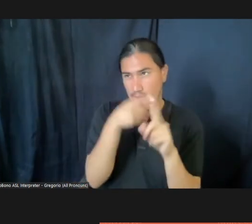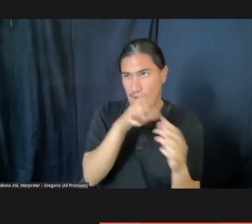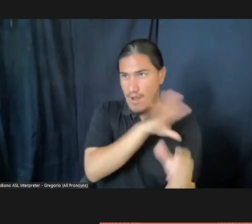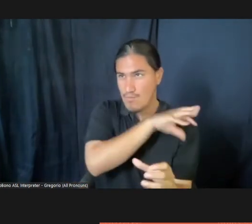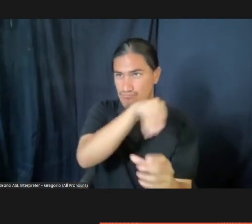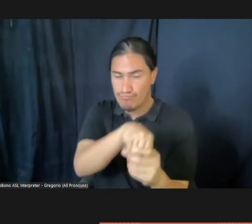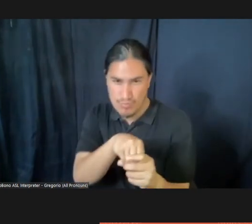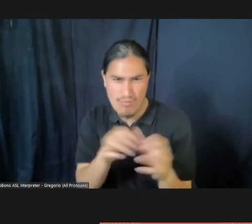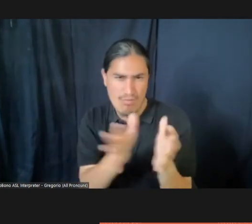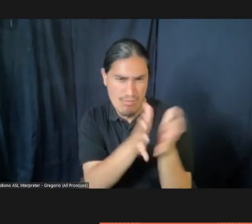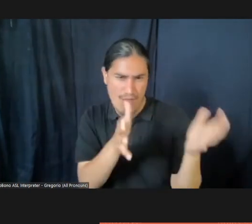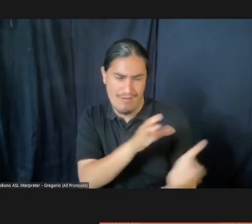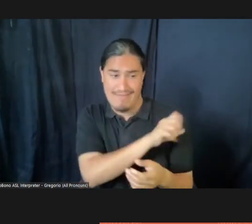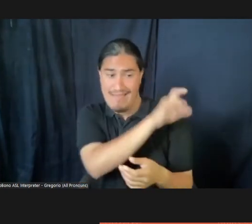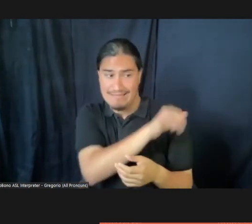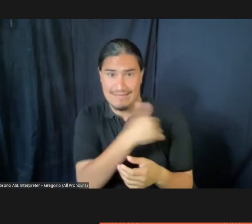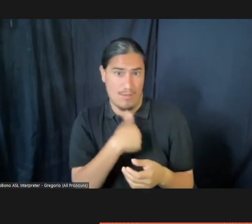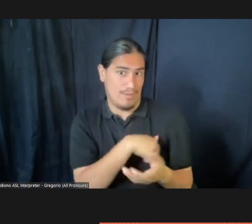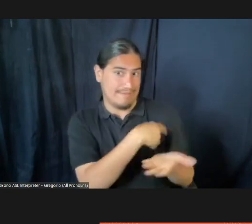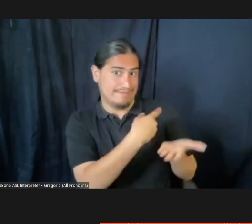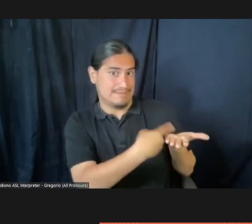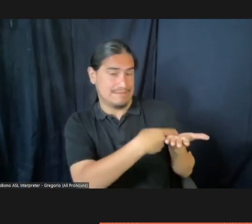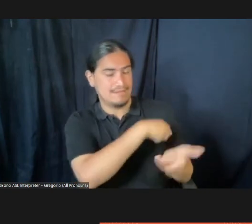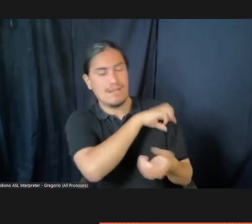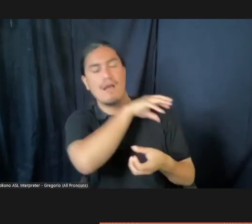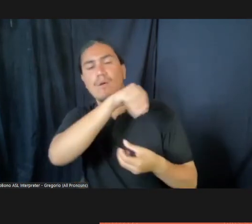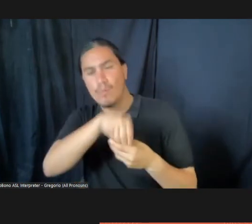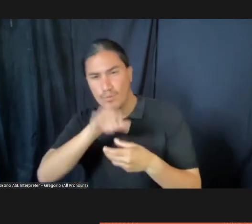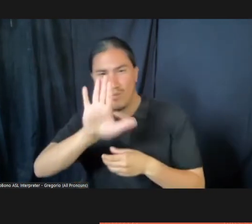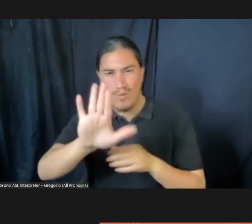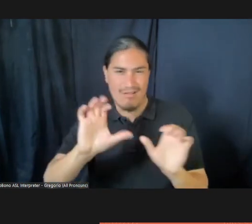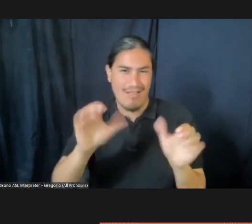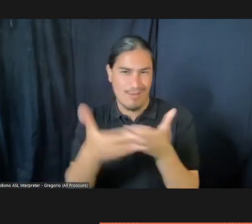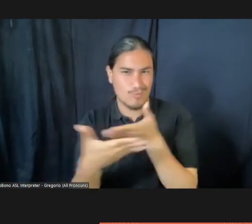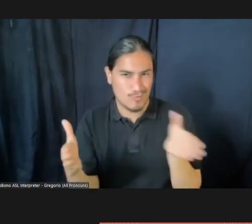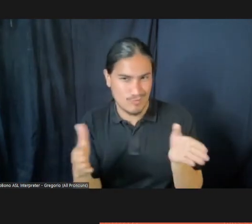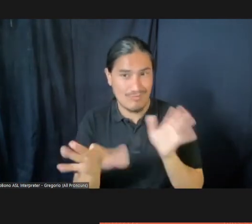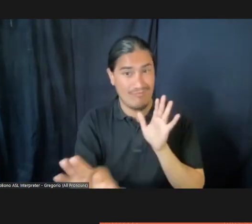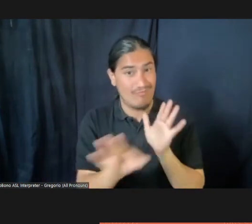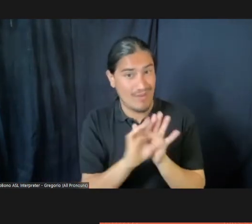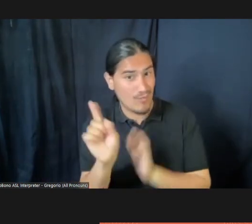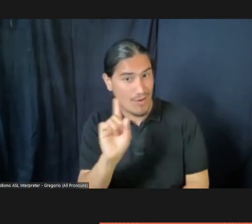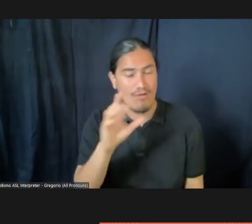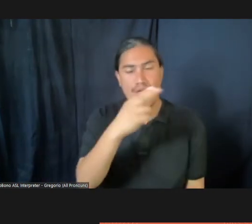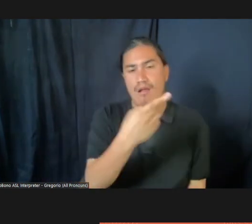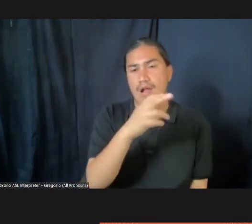many of the essays from this book in the classroom. And you can find those at